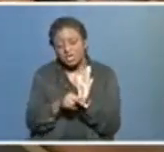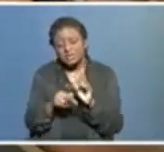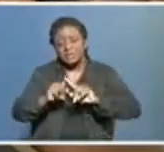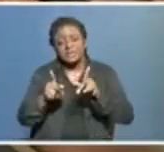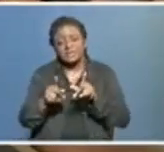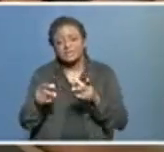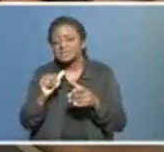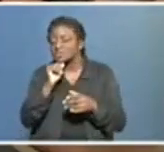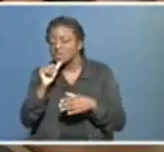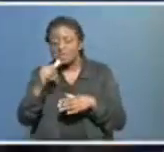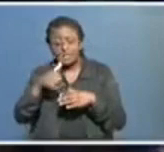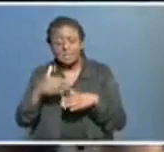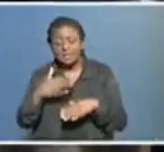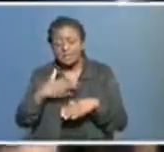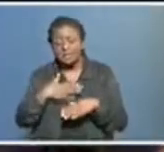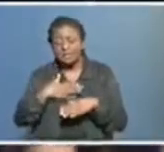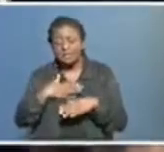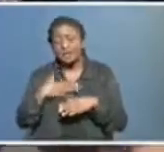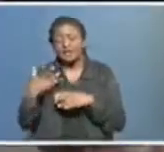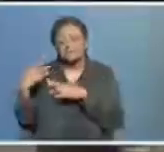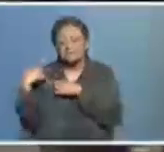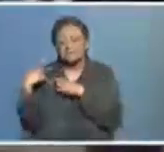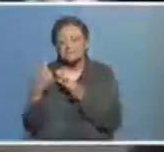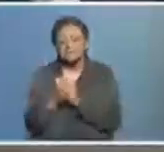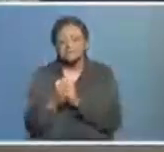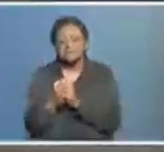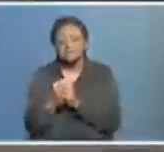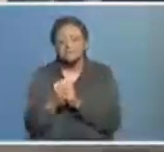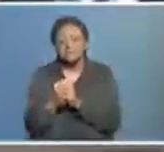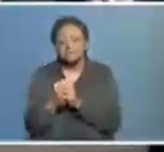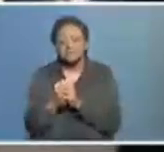that's not in my direct wheelhouse. For the Bahamas Tonight, I'm Cleopatra Murphy.